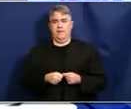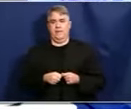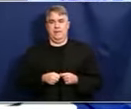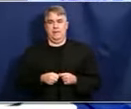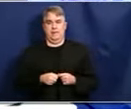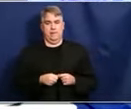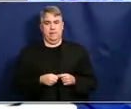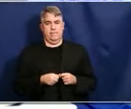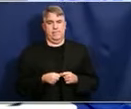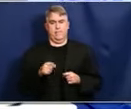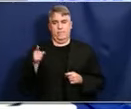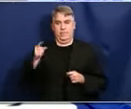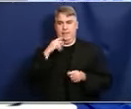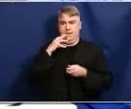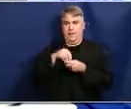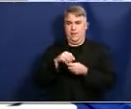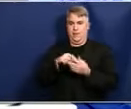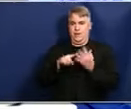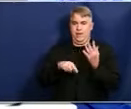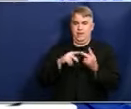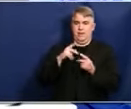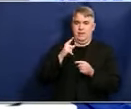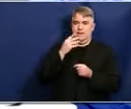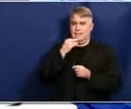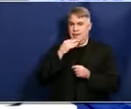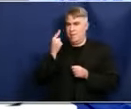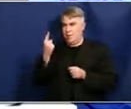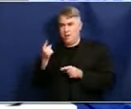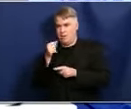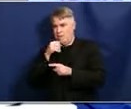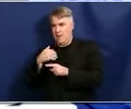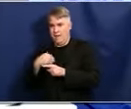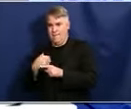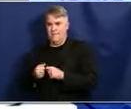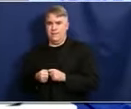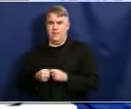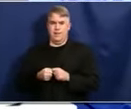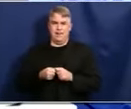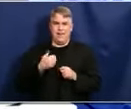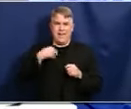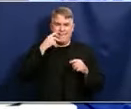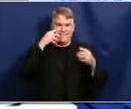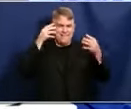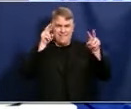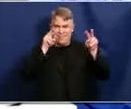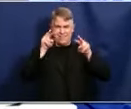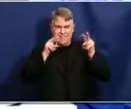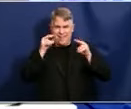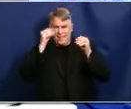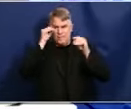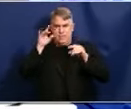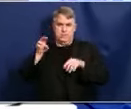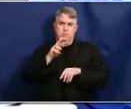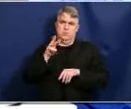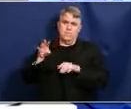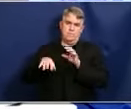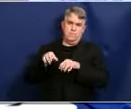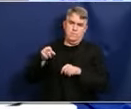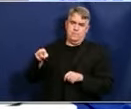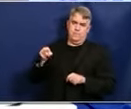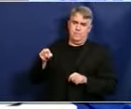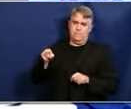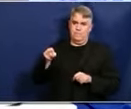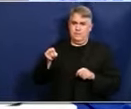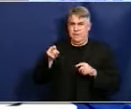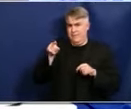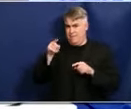type 1 diabetes. But these are the conditions, one or more underlying conditions that